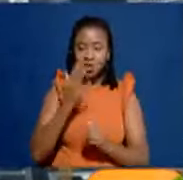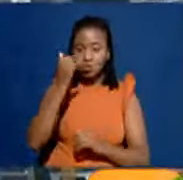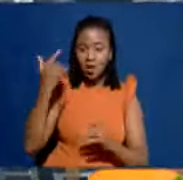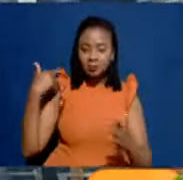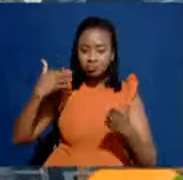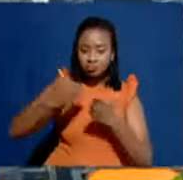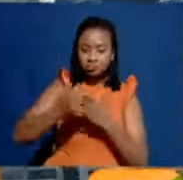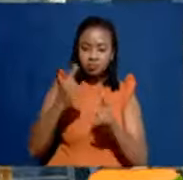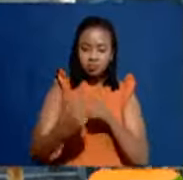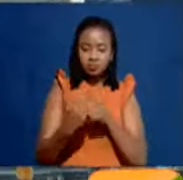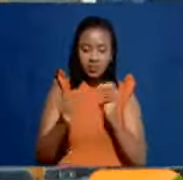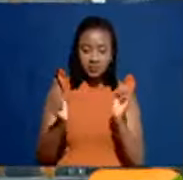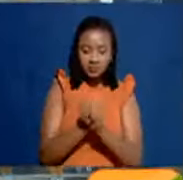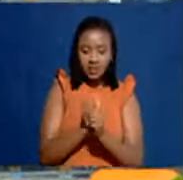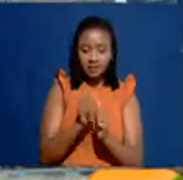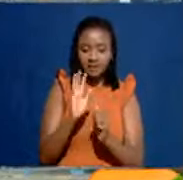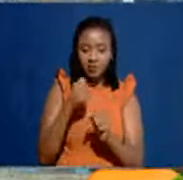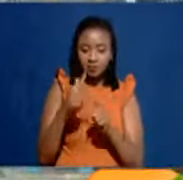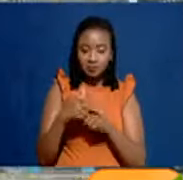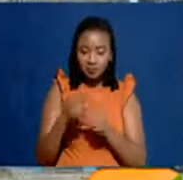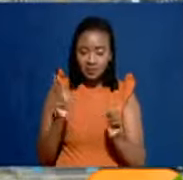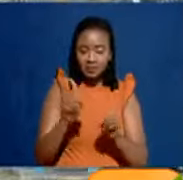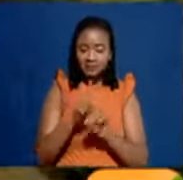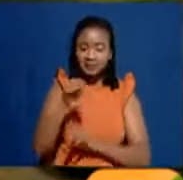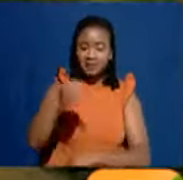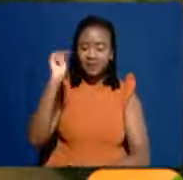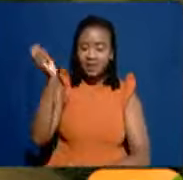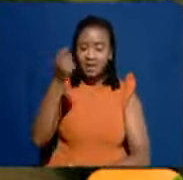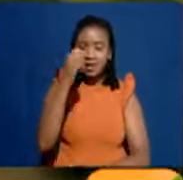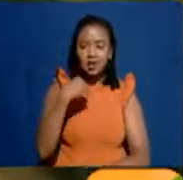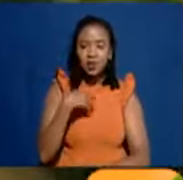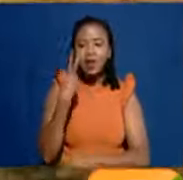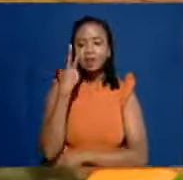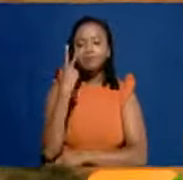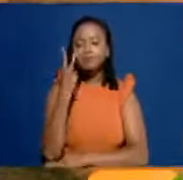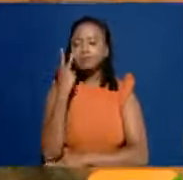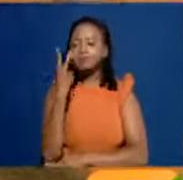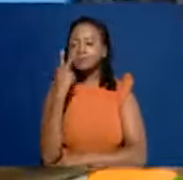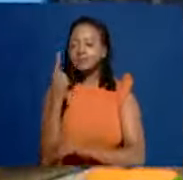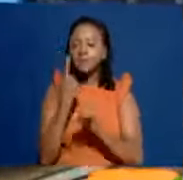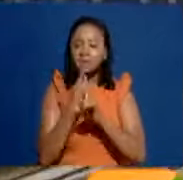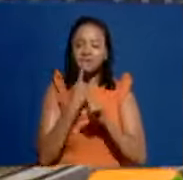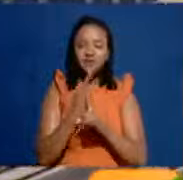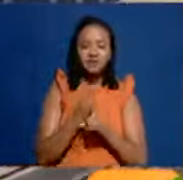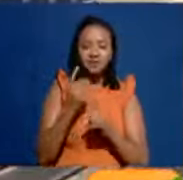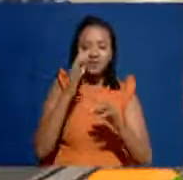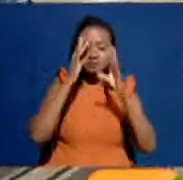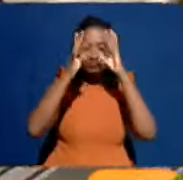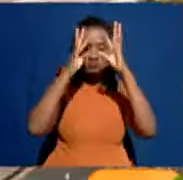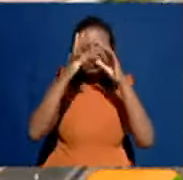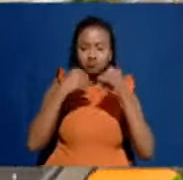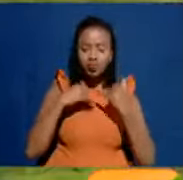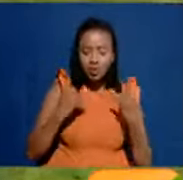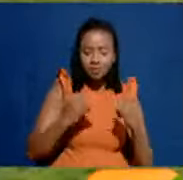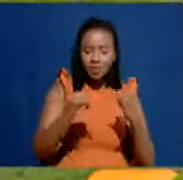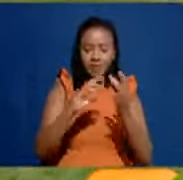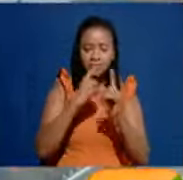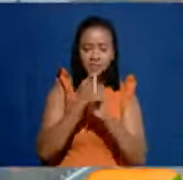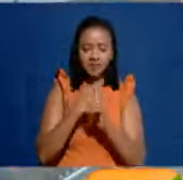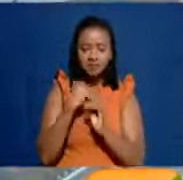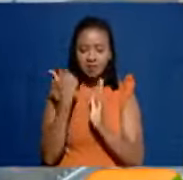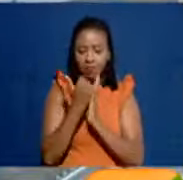its inception. Kenya will also be taking stock of the initiative that has seen the implementation of a number of development